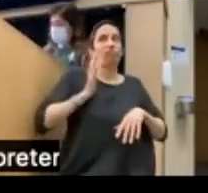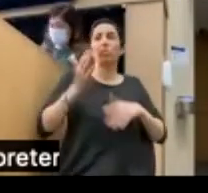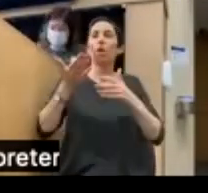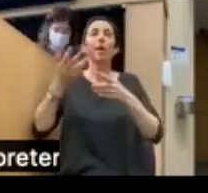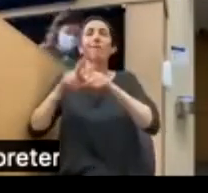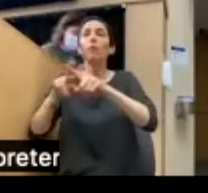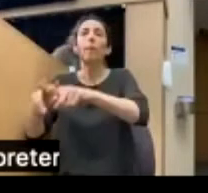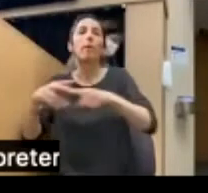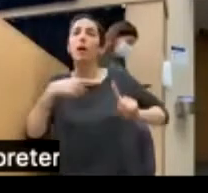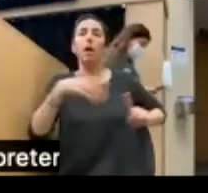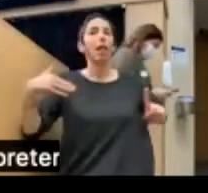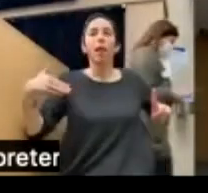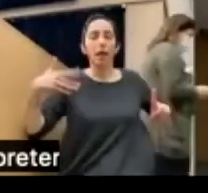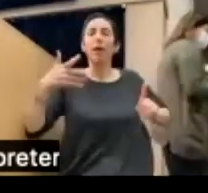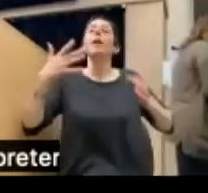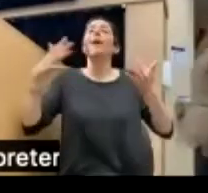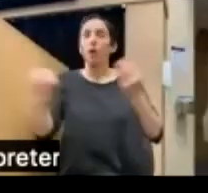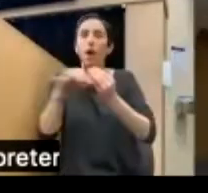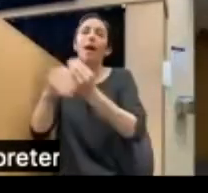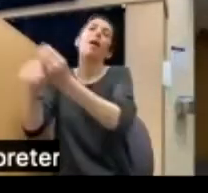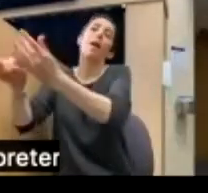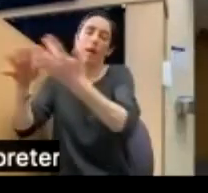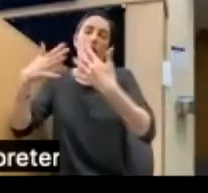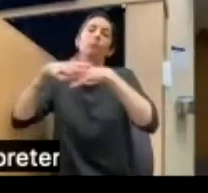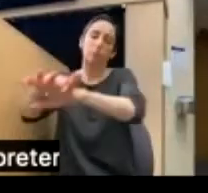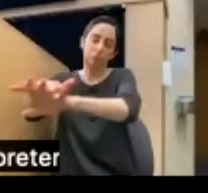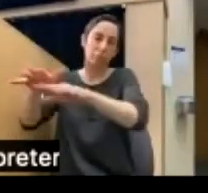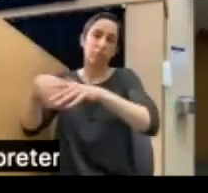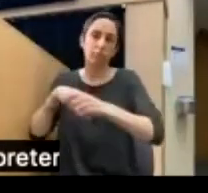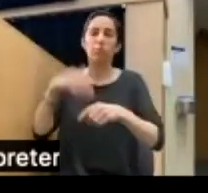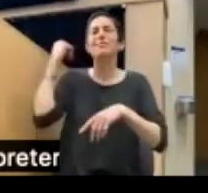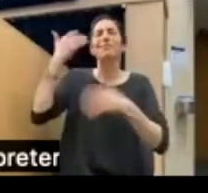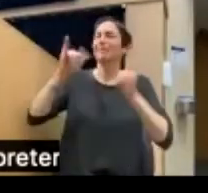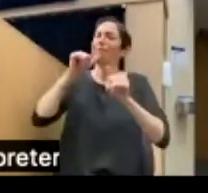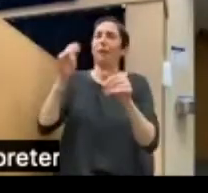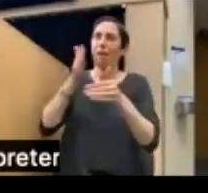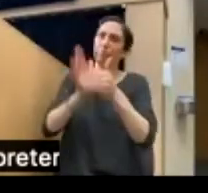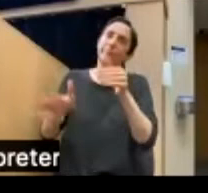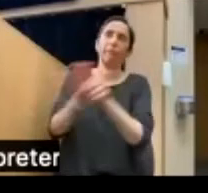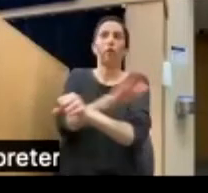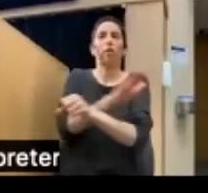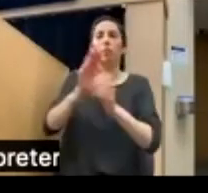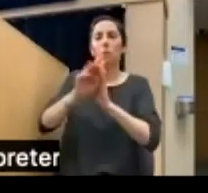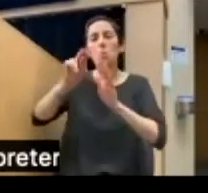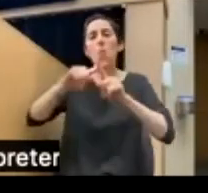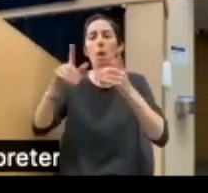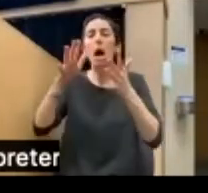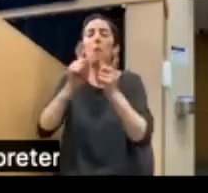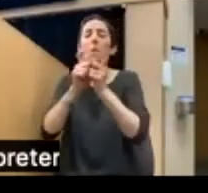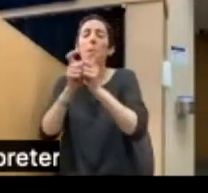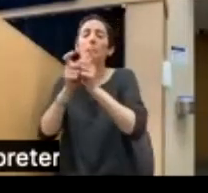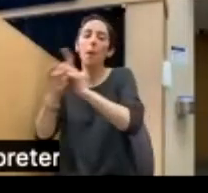not complete either as we continue to learn more, but it gives us an idea of all these different areas of health that are impacting